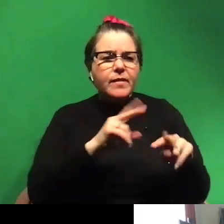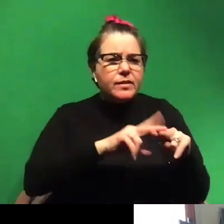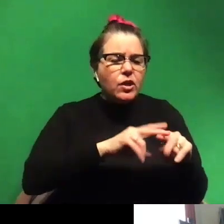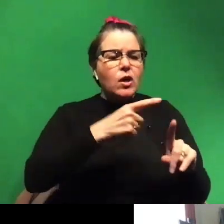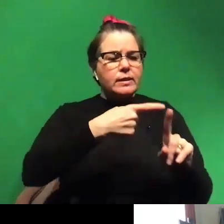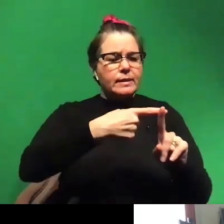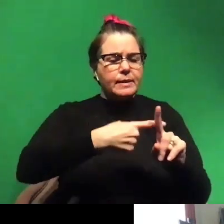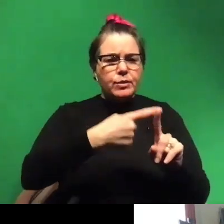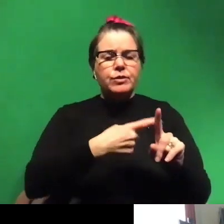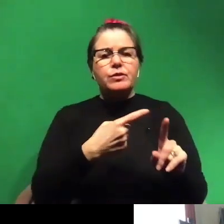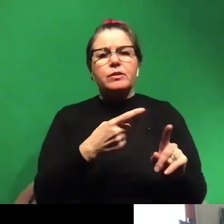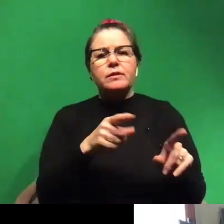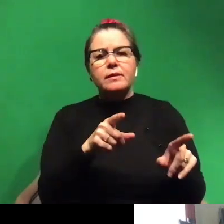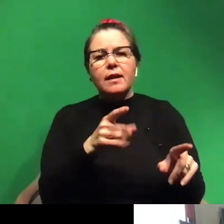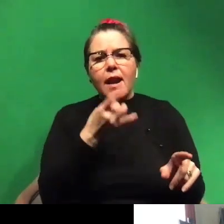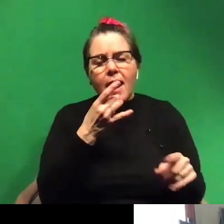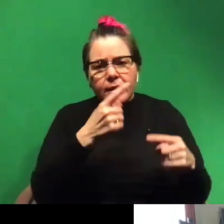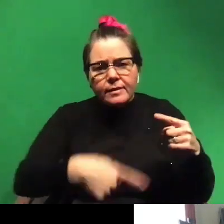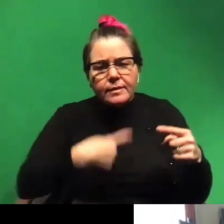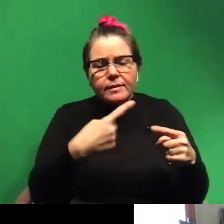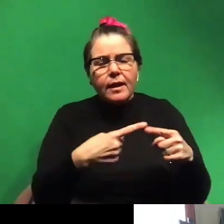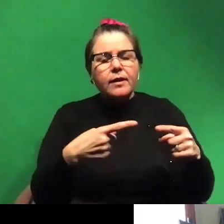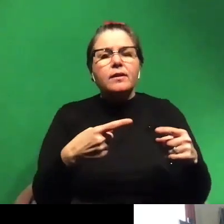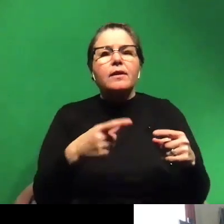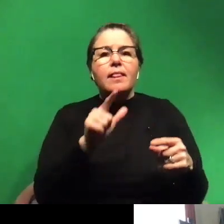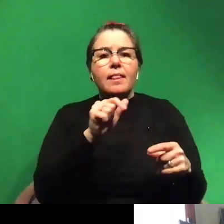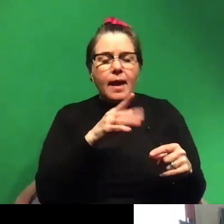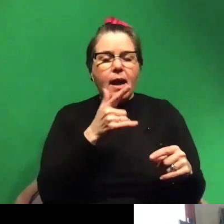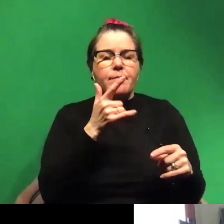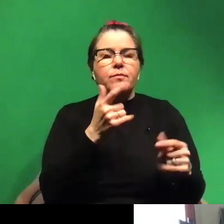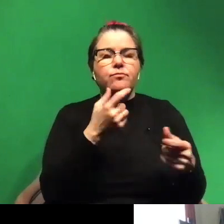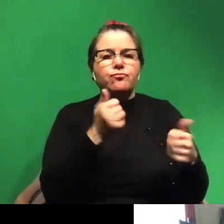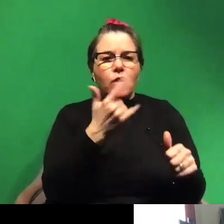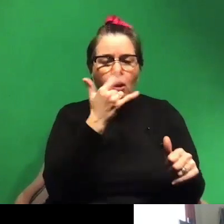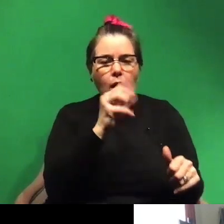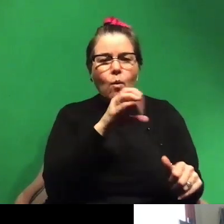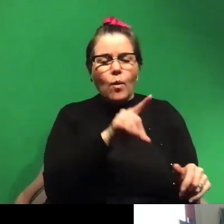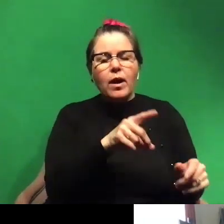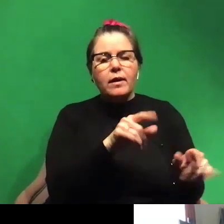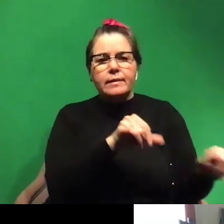temperature and the same light cycle, we try to make the lab look as much like the wild as we can.